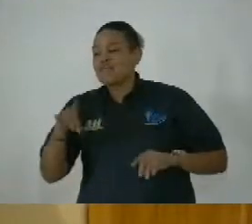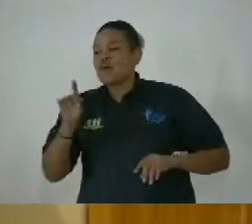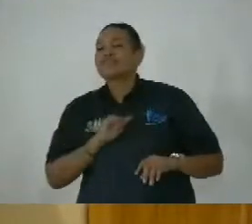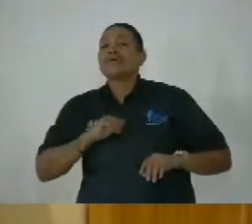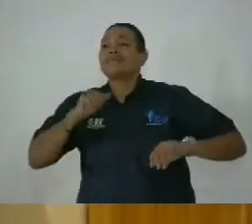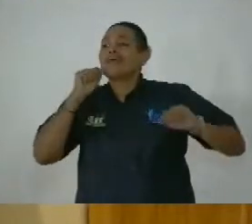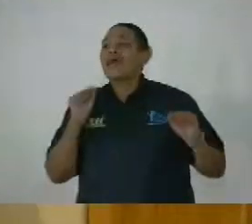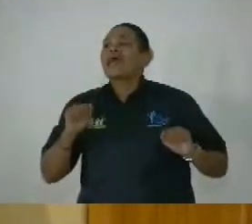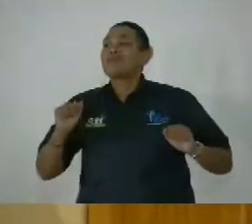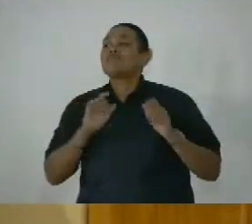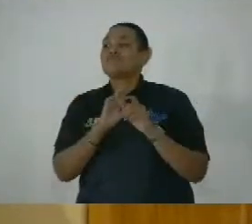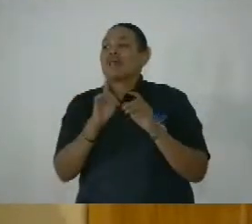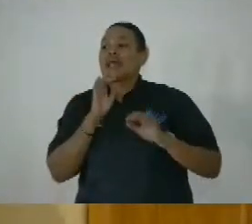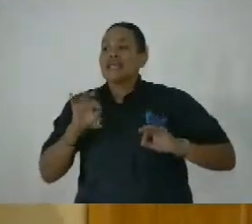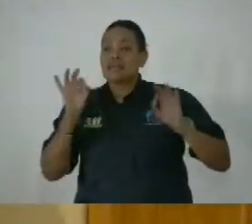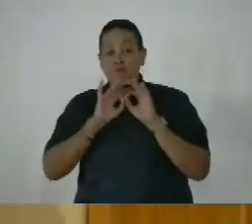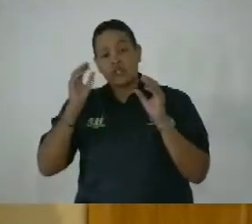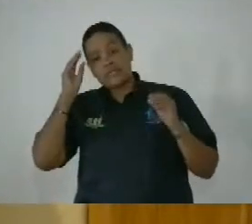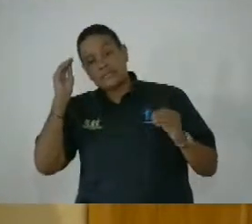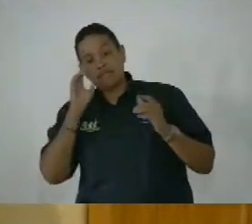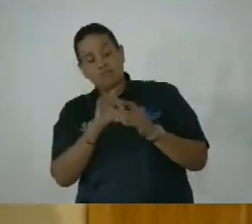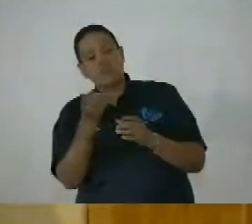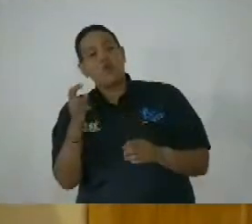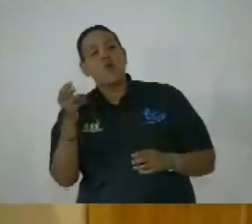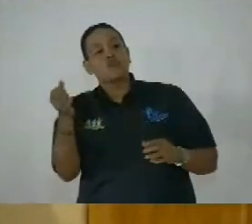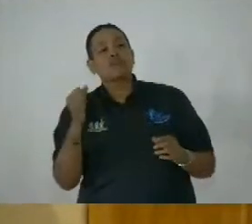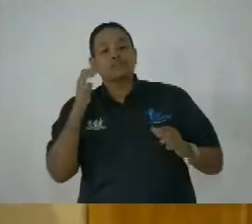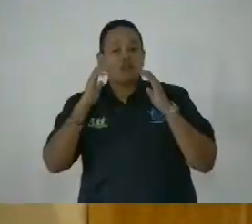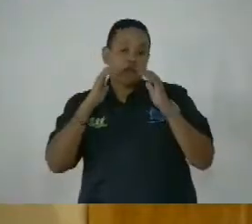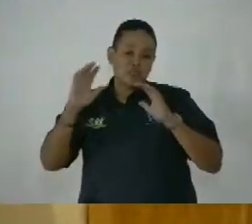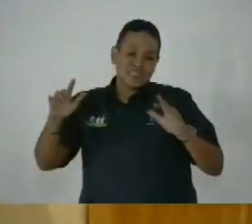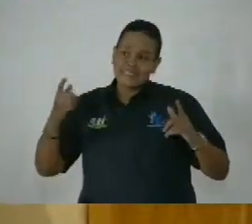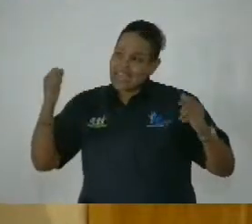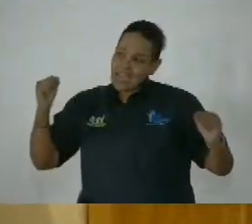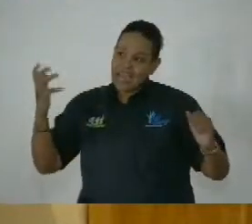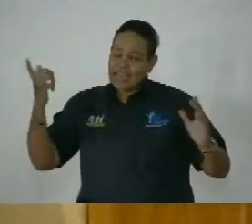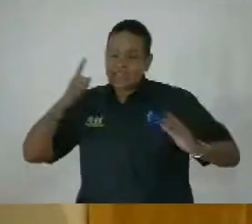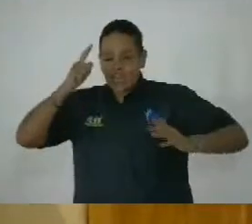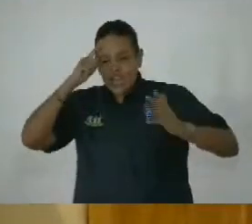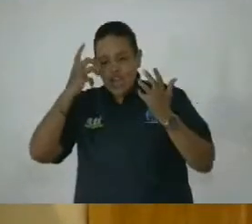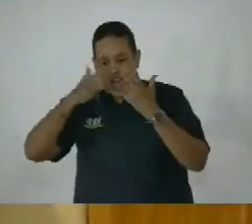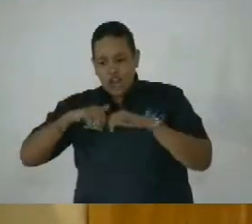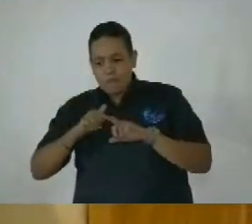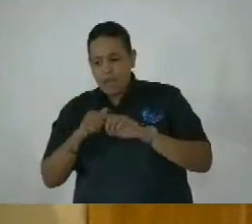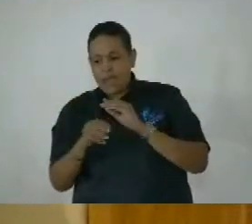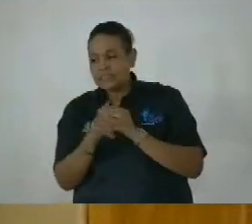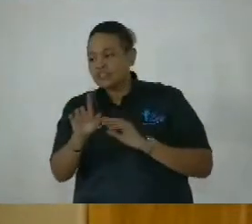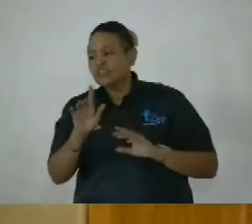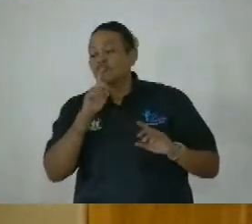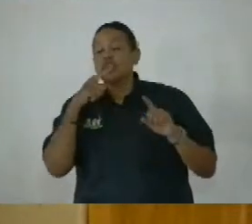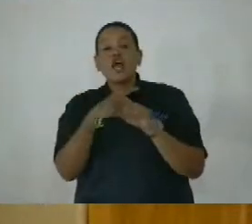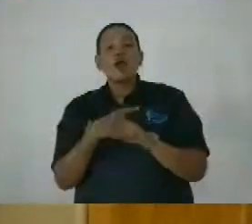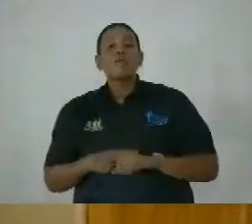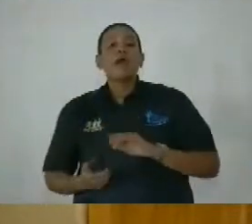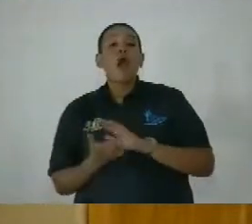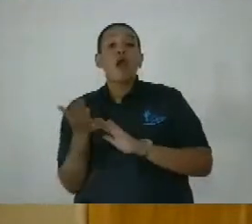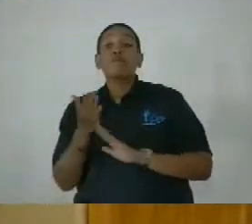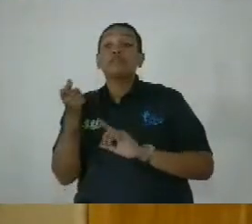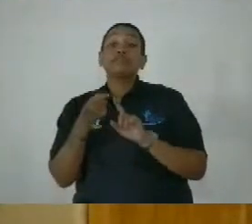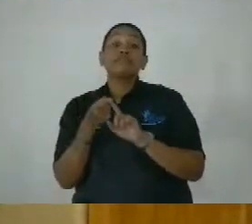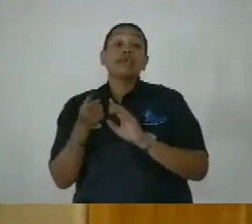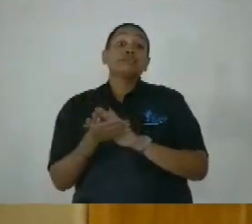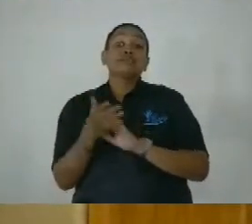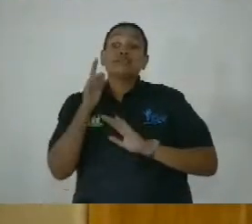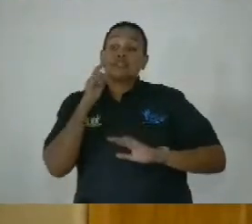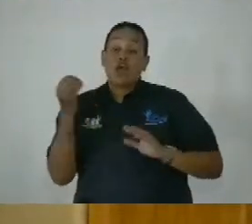unable to relay critical information or receive communication. Therefore compromising operational effectiveness,